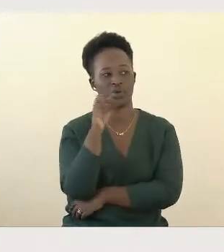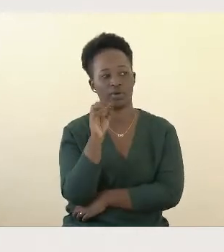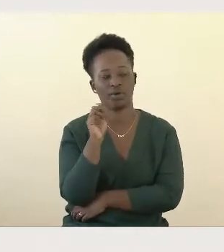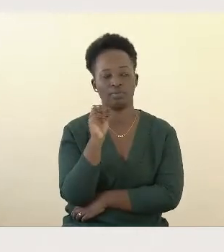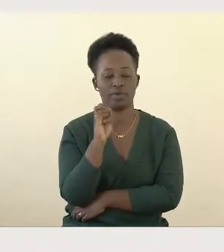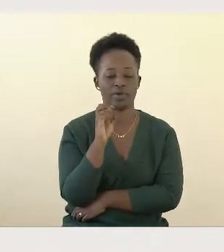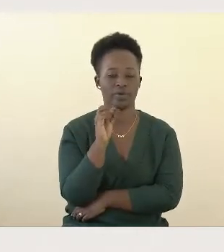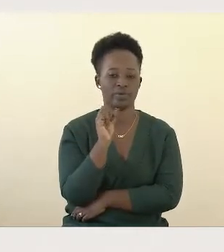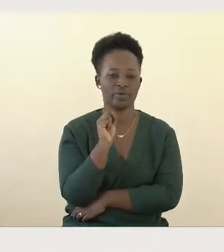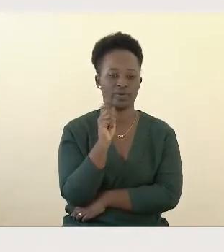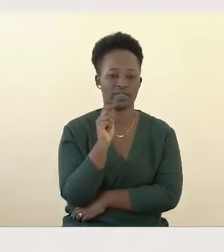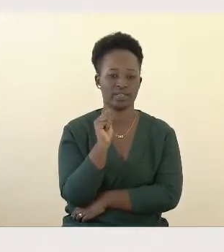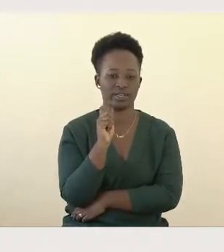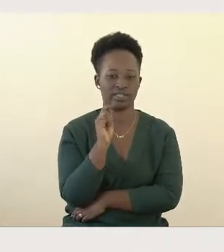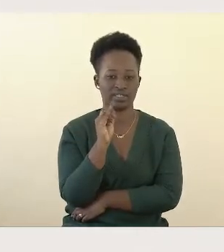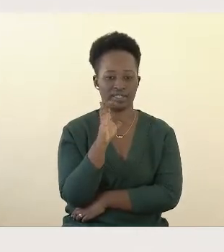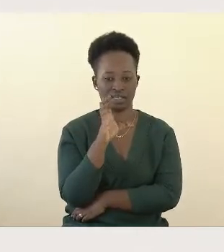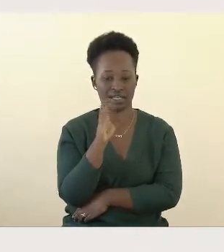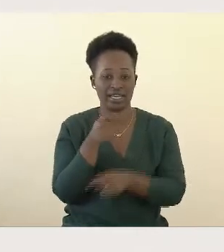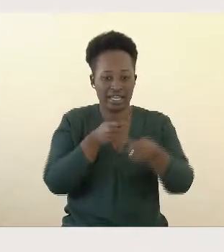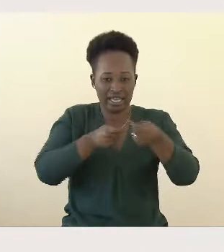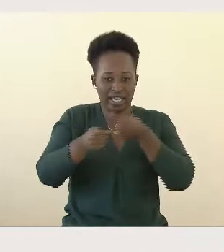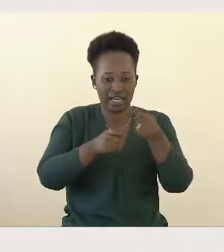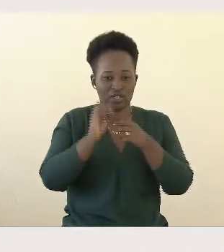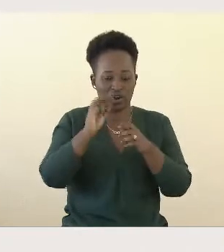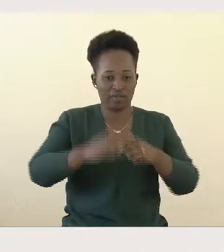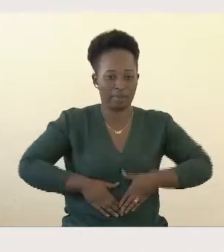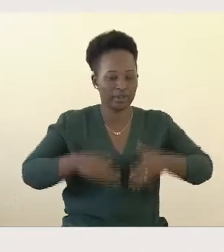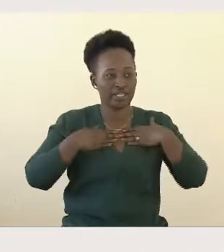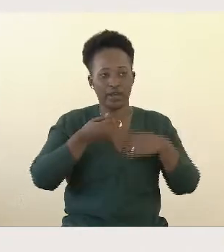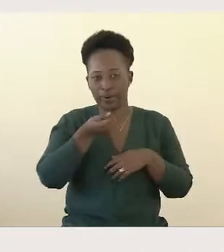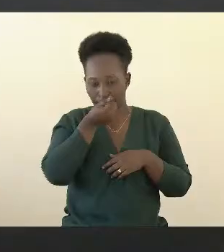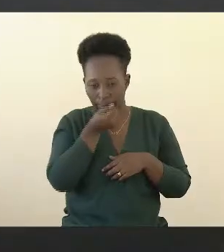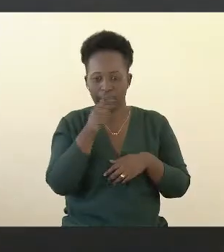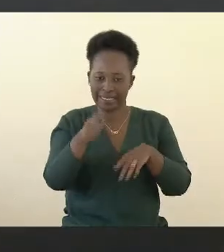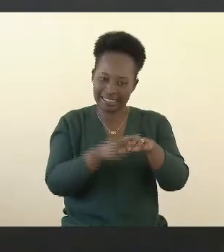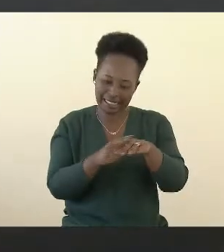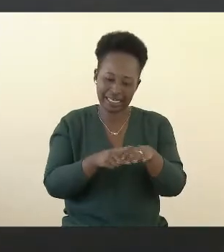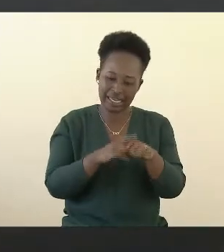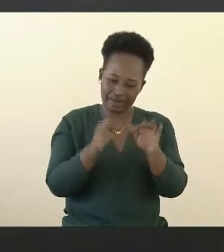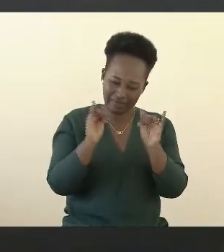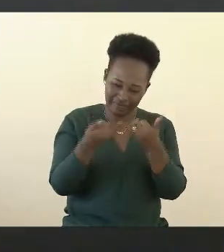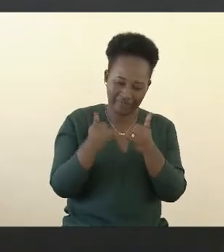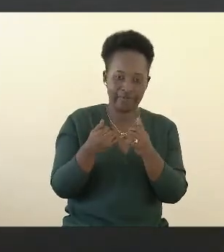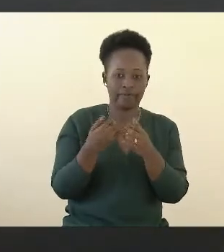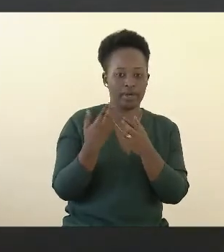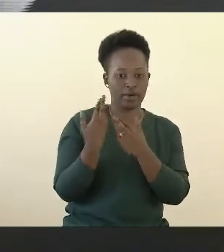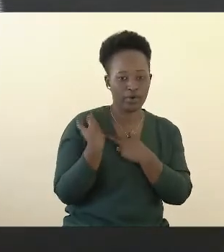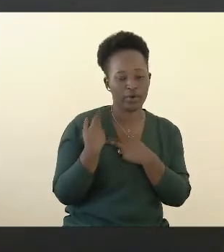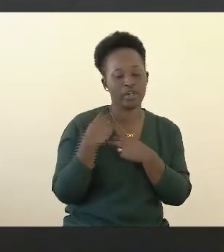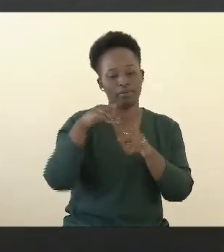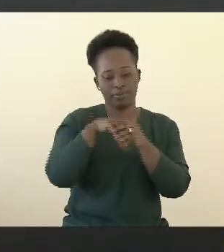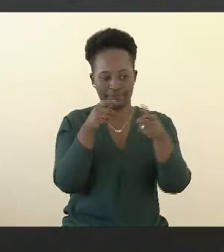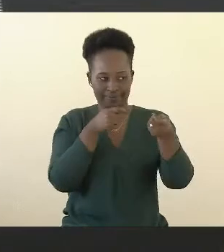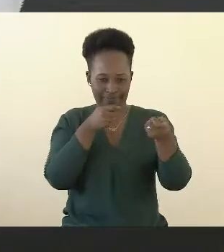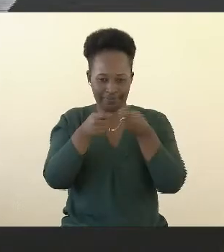homeostatic regulation of body temperature. So it means how the skin plays a role in regulating or stabilizing the body